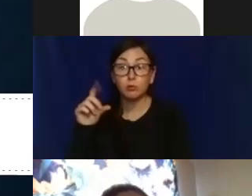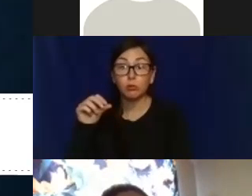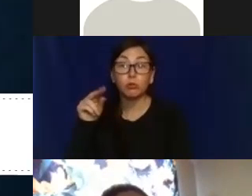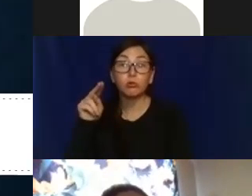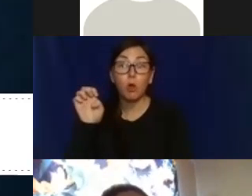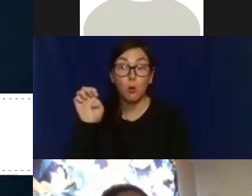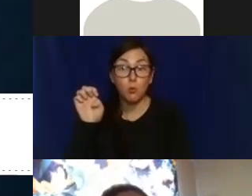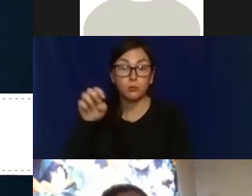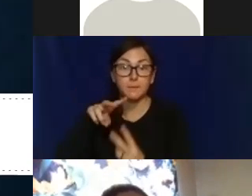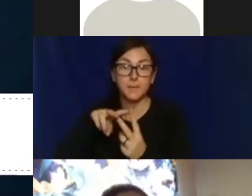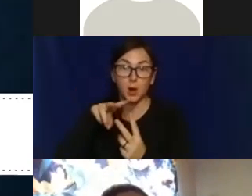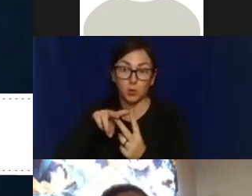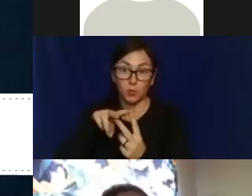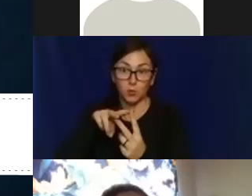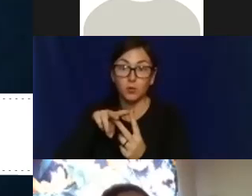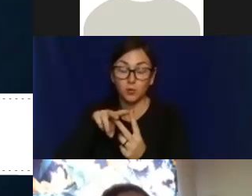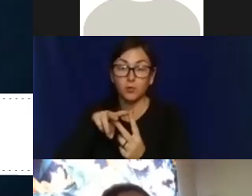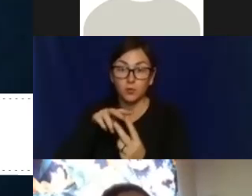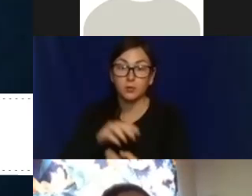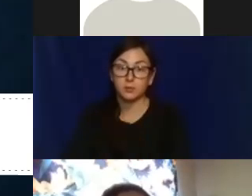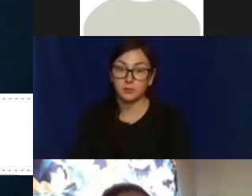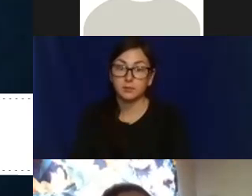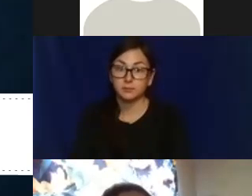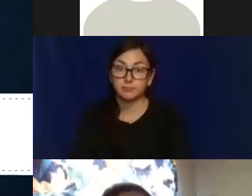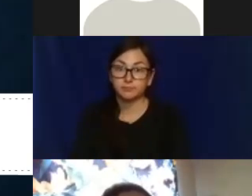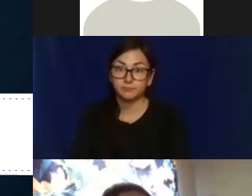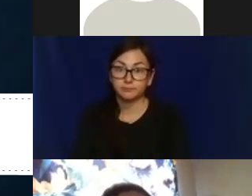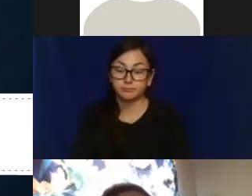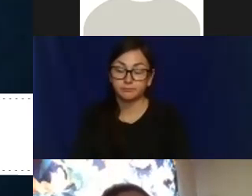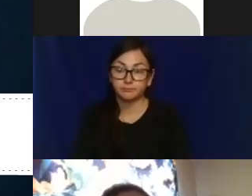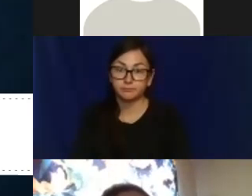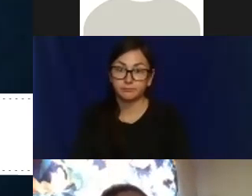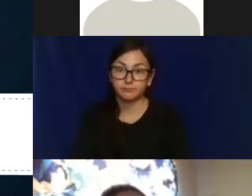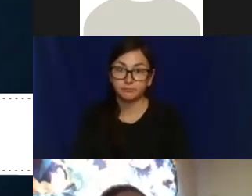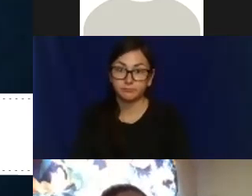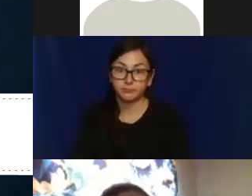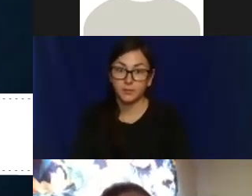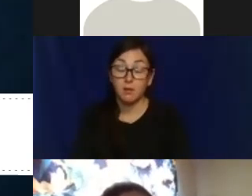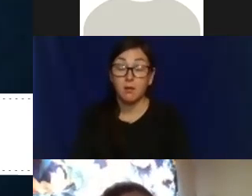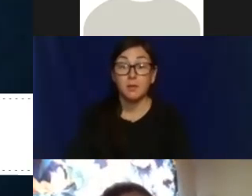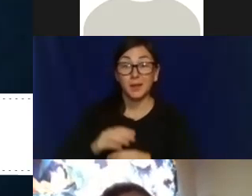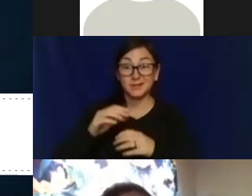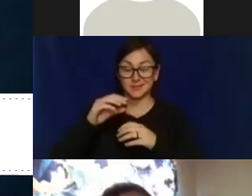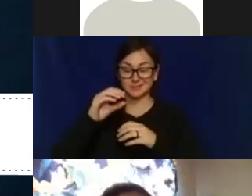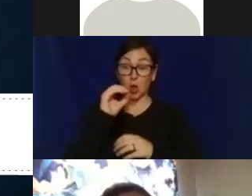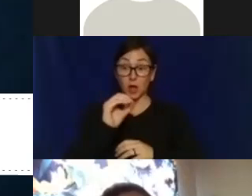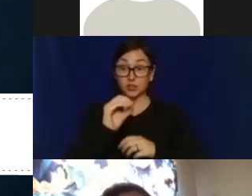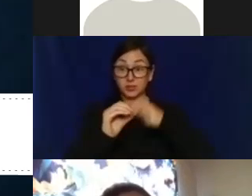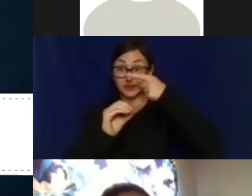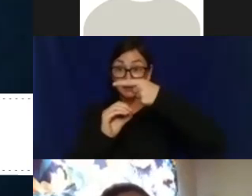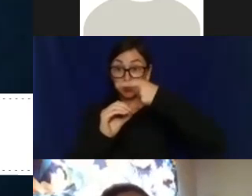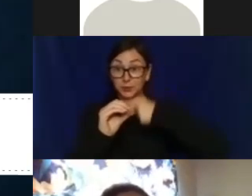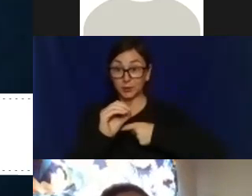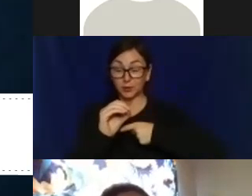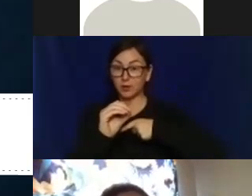okay? 2 lone pair, because those 2 on the oxygen are not bonded to anything. They're just sitting on the